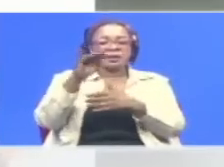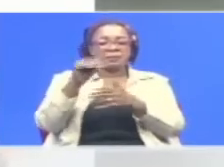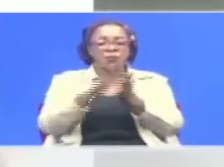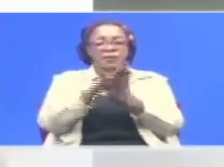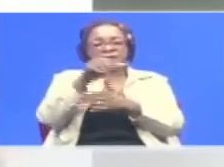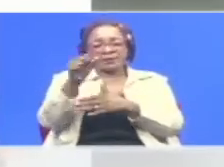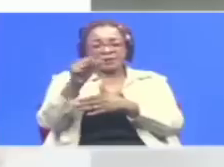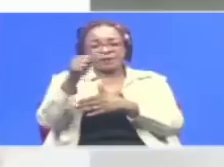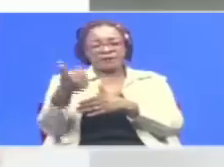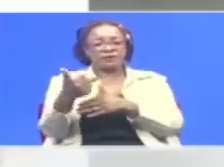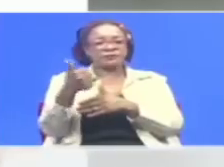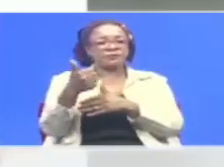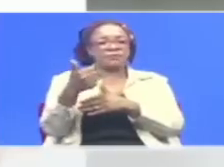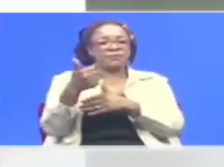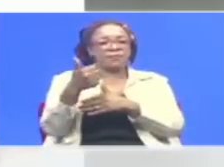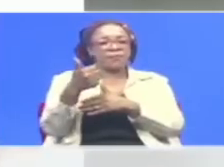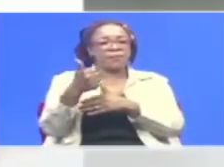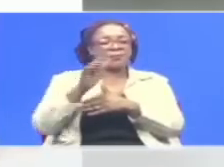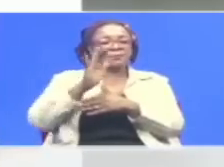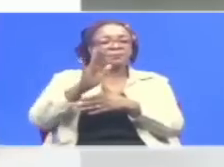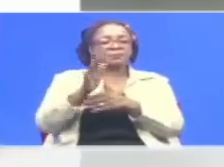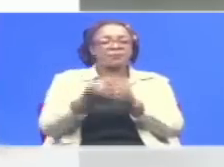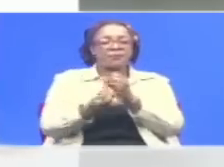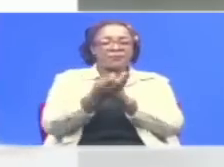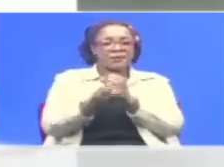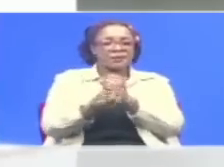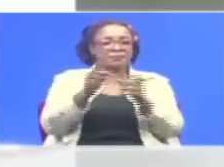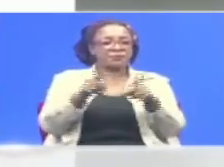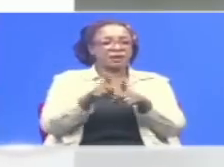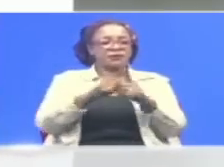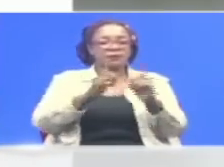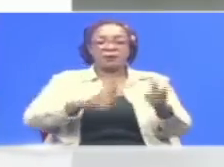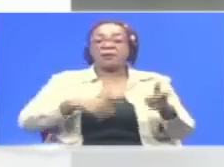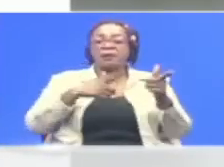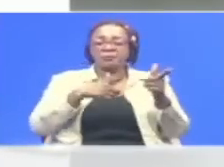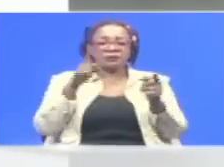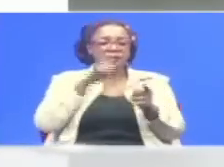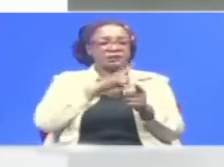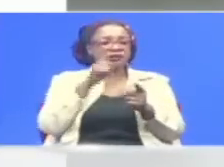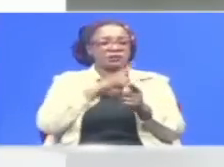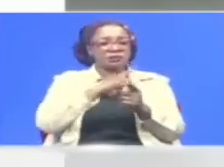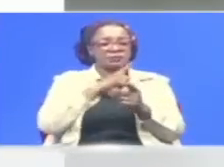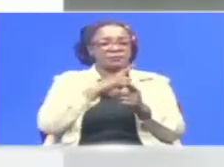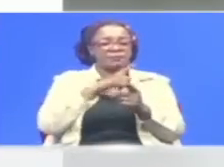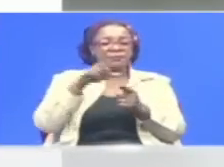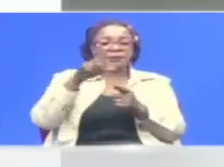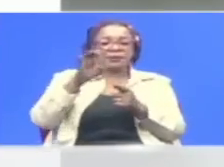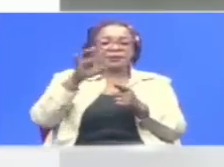suspects. The suspects have been described as being armed and dangerous. Leila Mohammed, NTV.